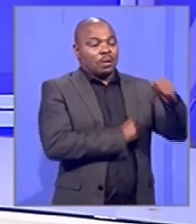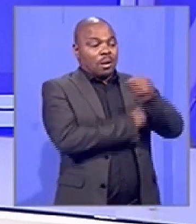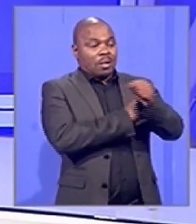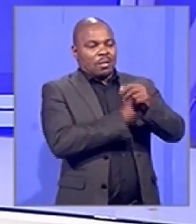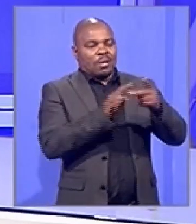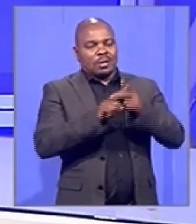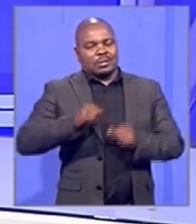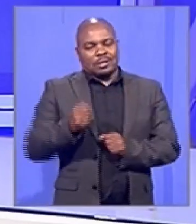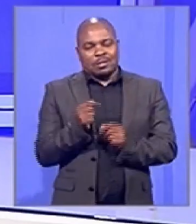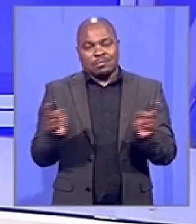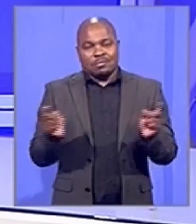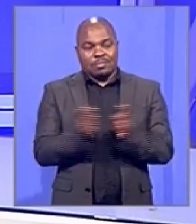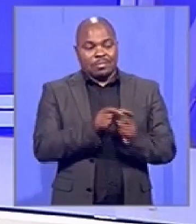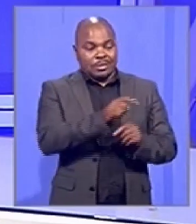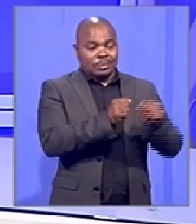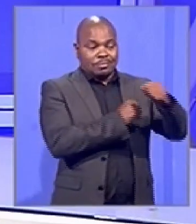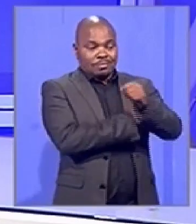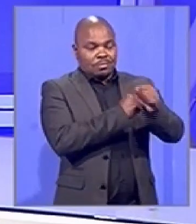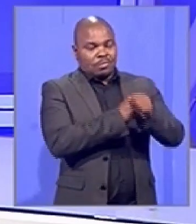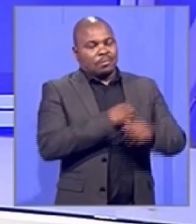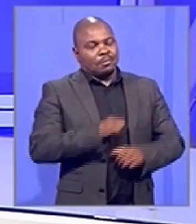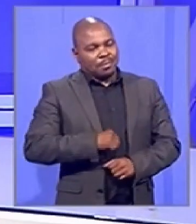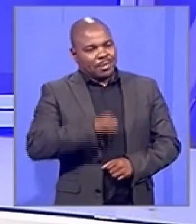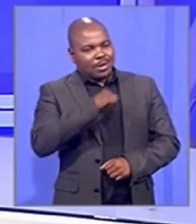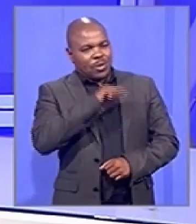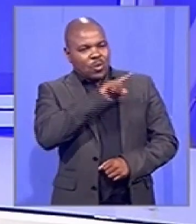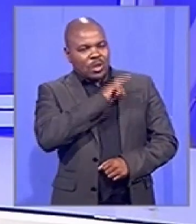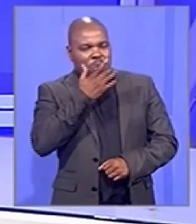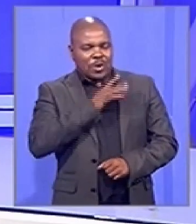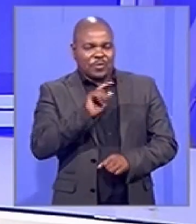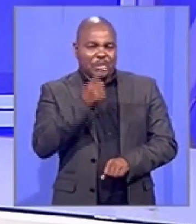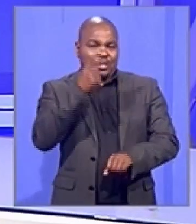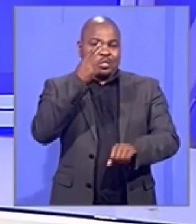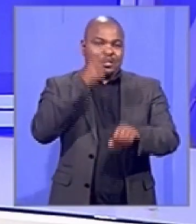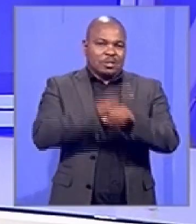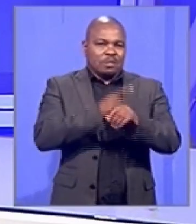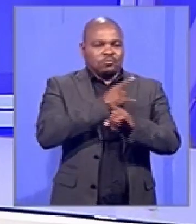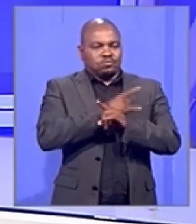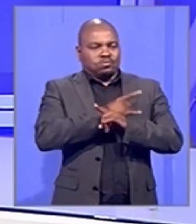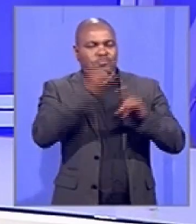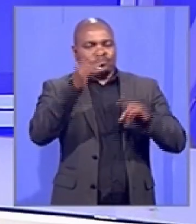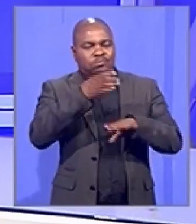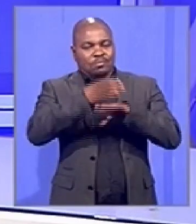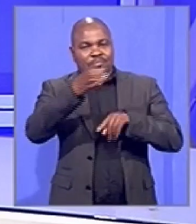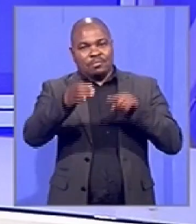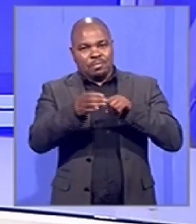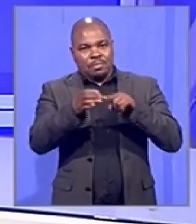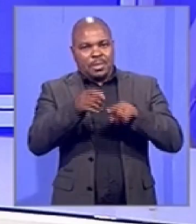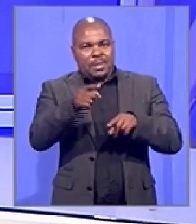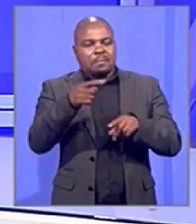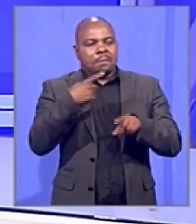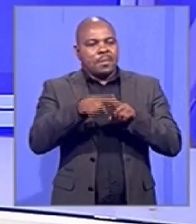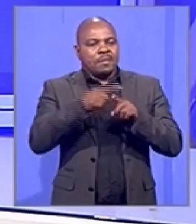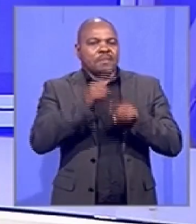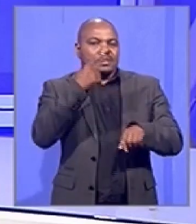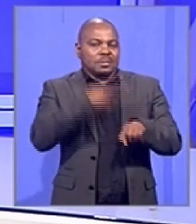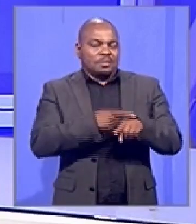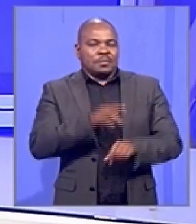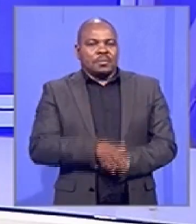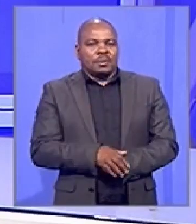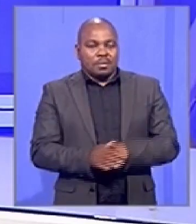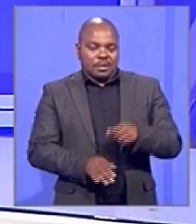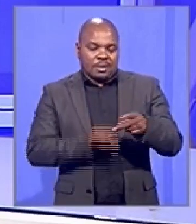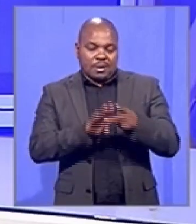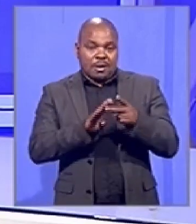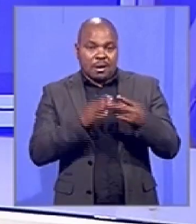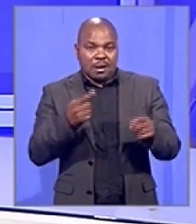FC. Dibapadi tsa TS Galaxy di motlotlo hore di batla ho etsa nalane hore di ikgapele mohope ona ebang o bapala lekgetlo la pele. Athe papadi e